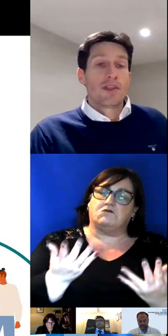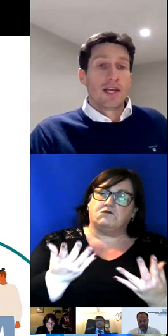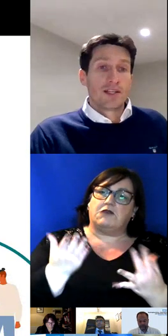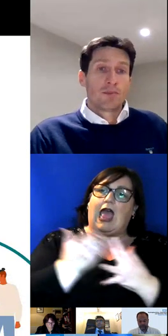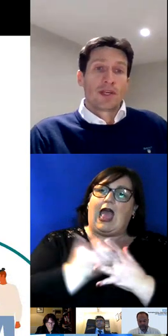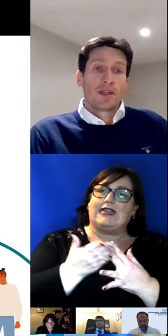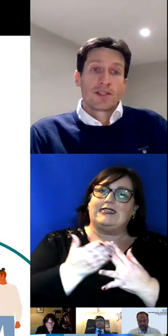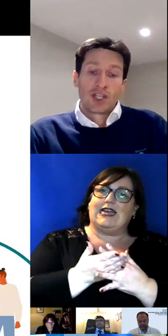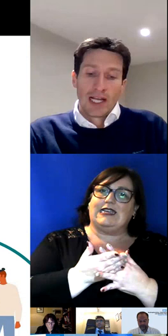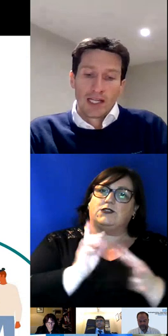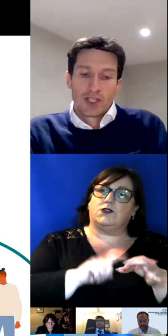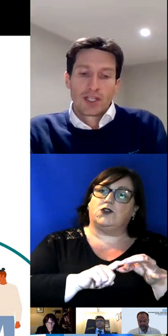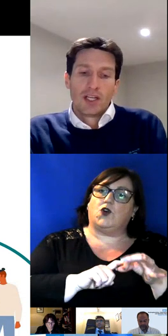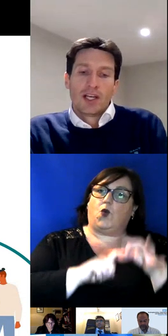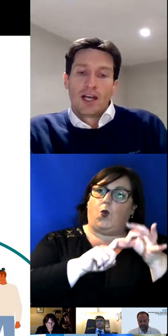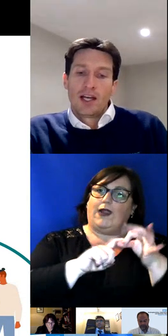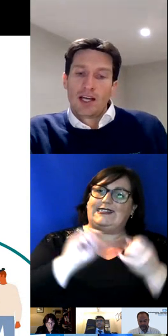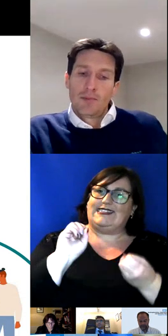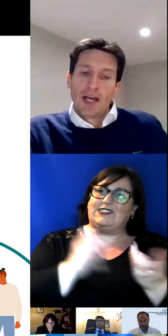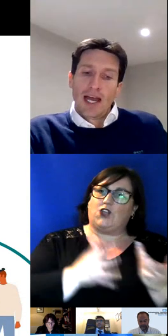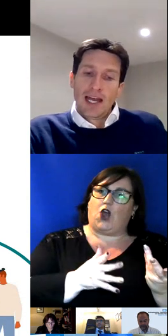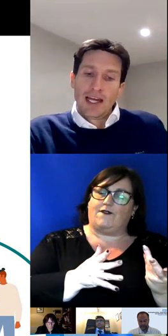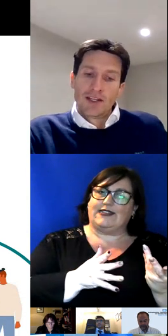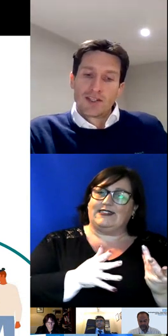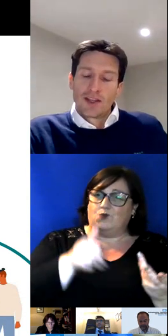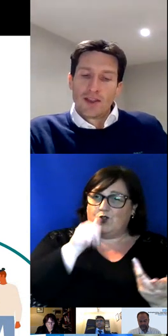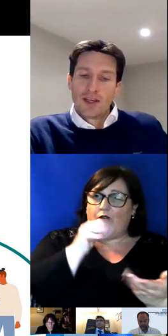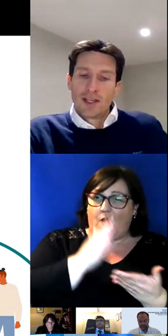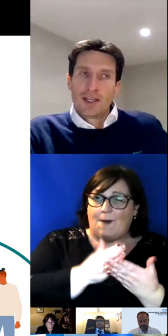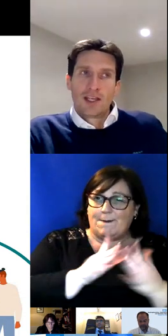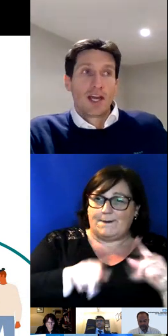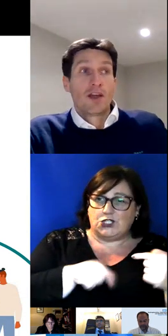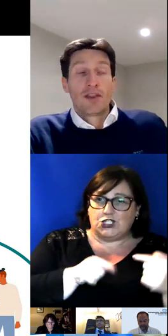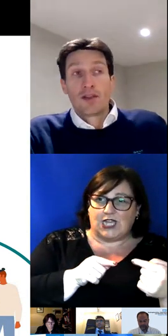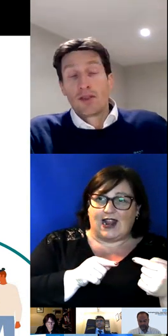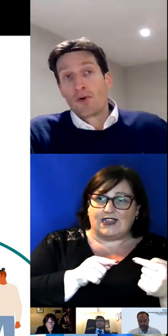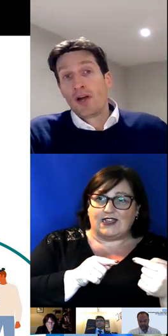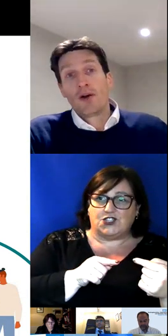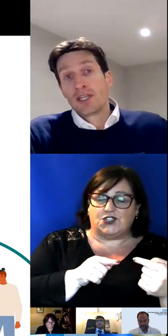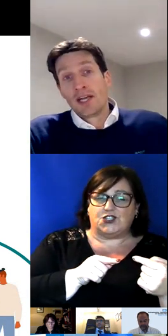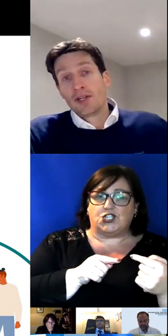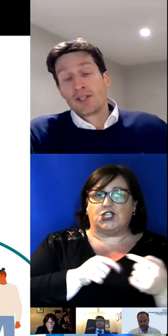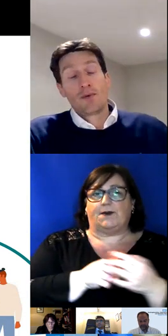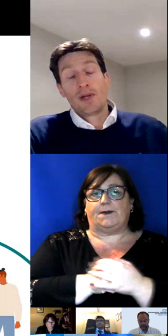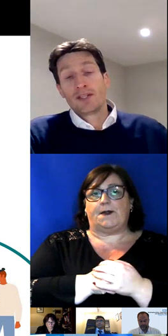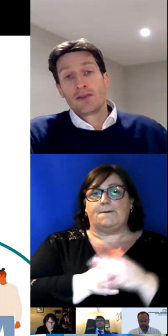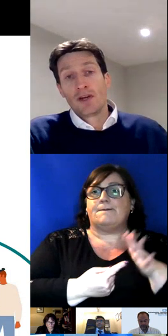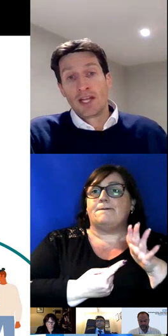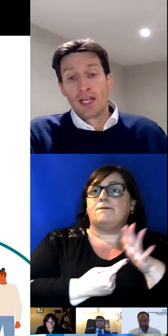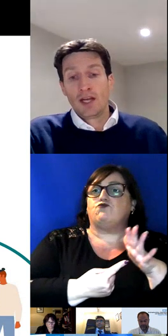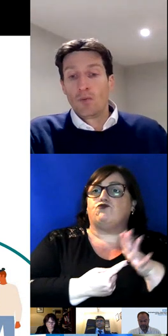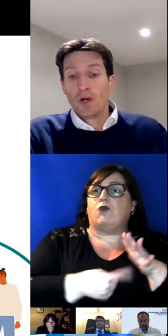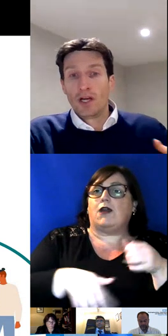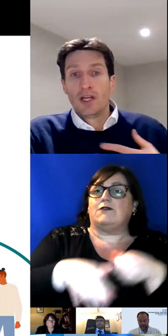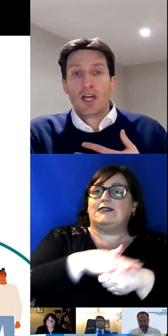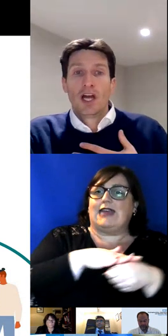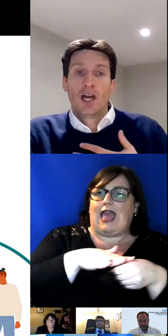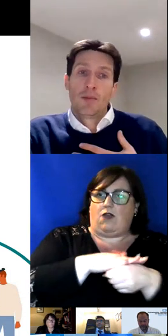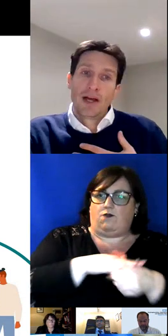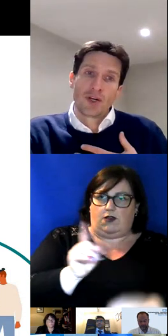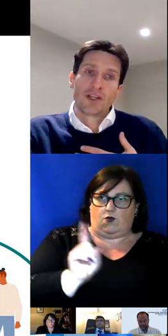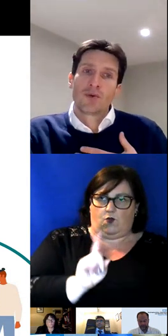We know that that's something that's a challenge. And the priority areas that we identified here